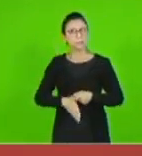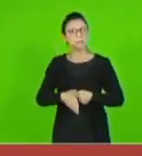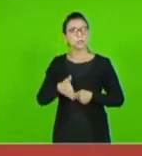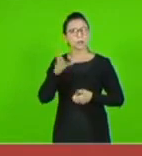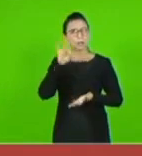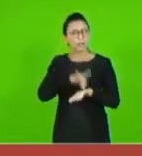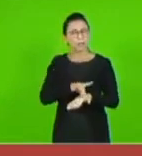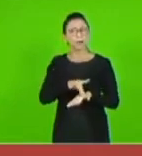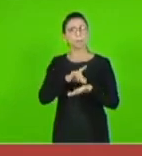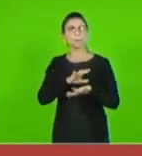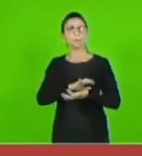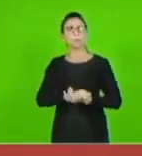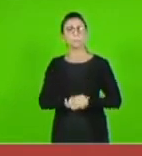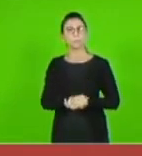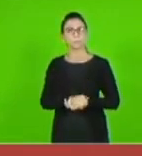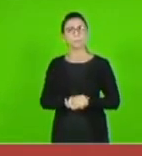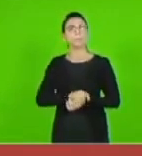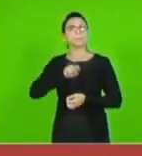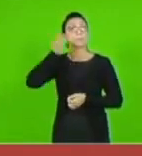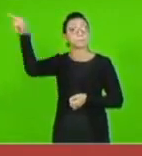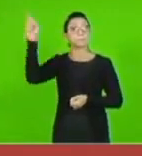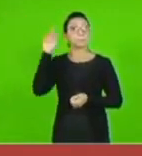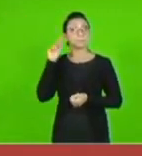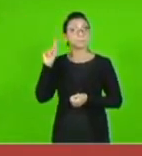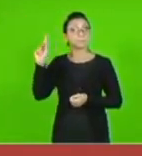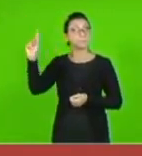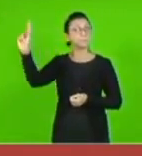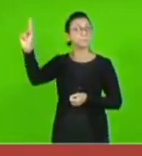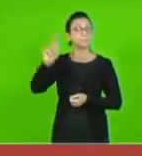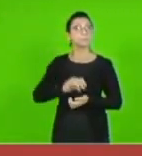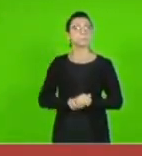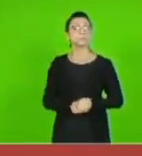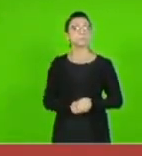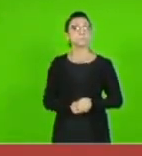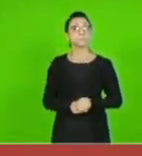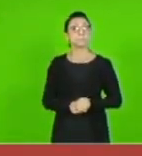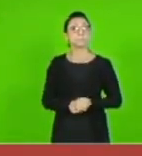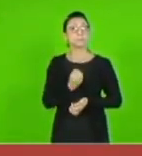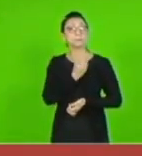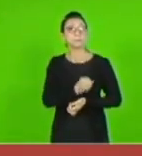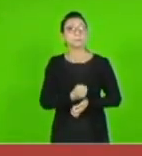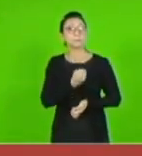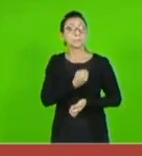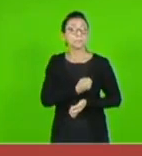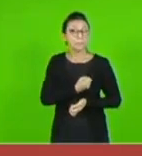is when he ascends into heaven and sees everything.